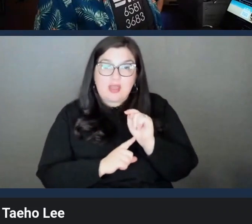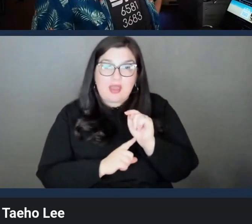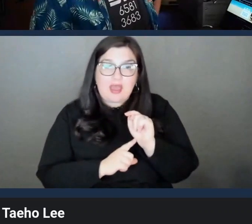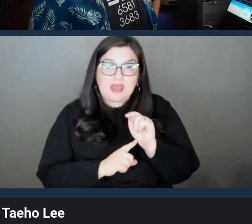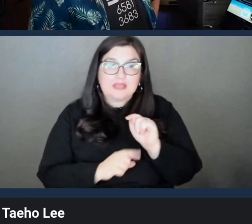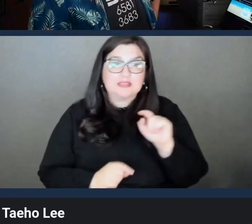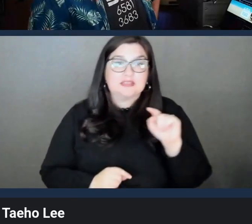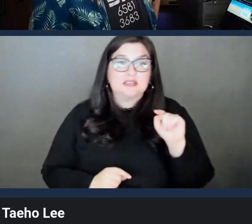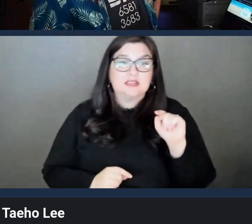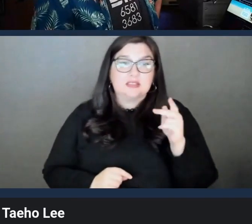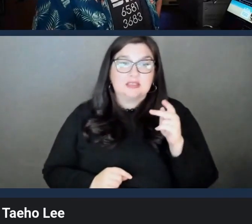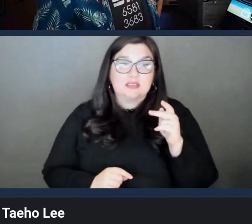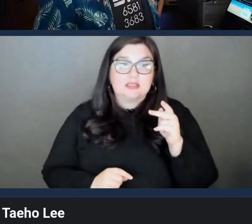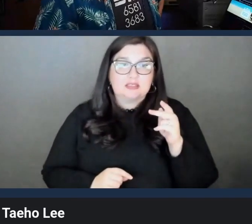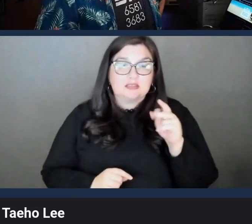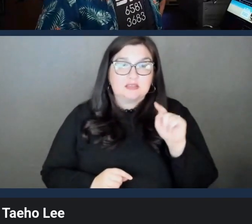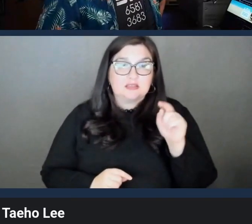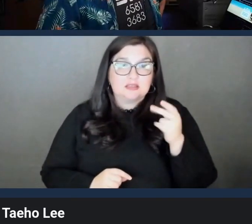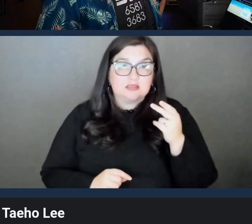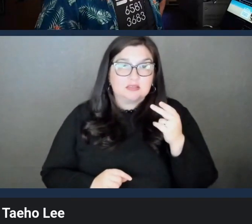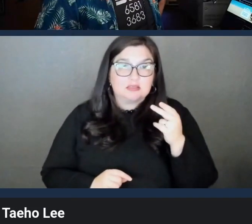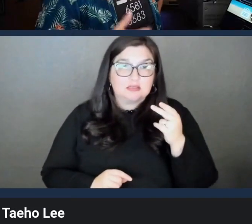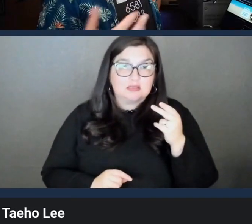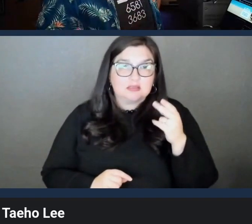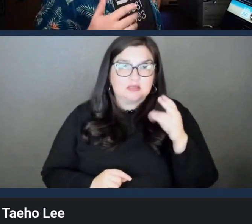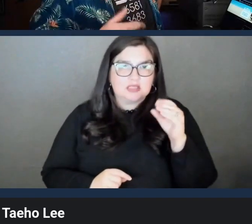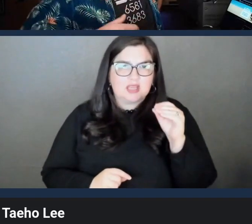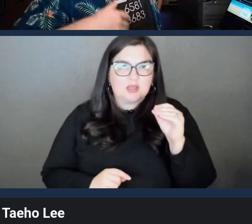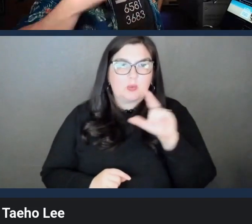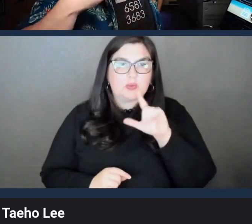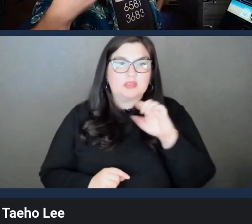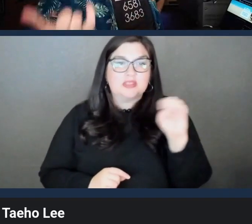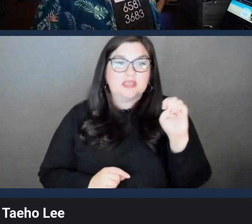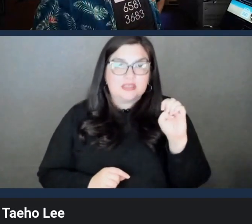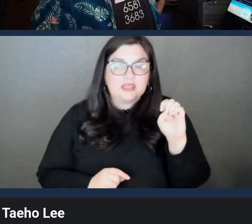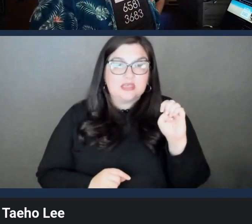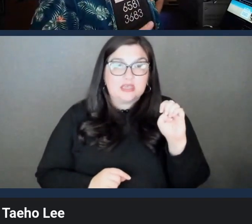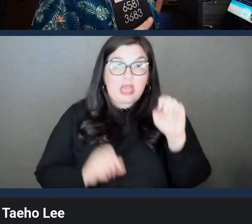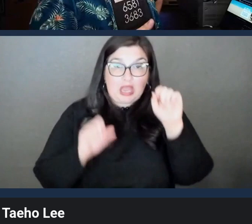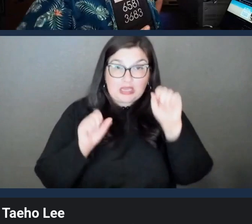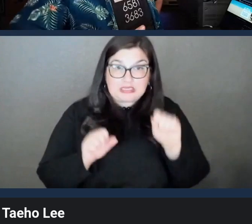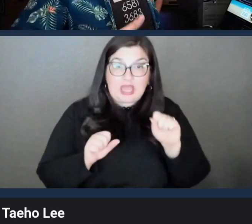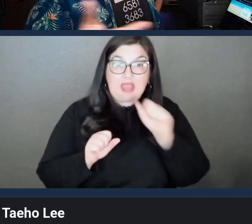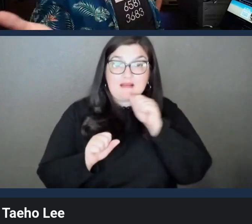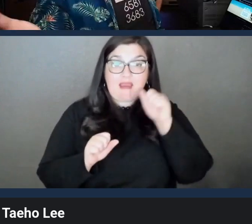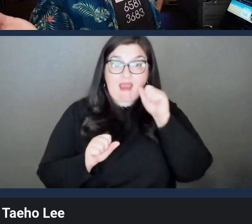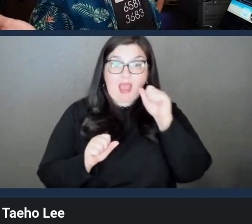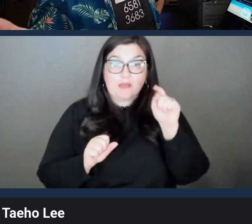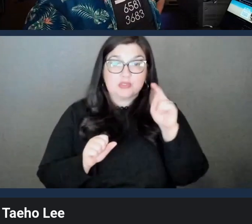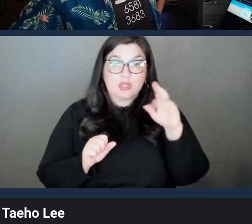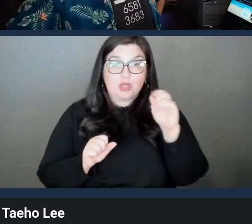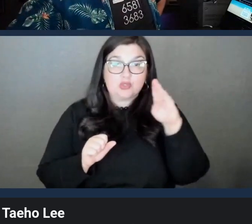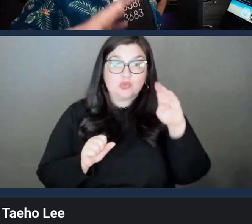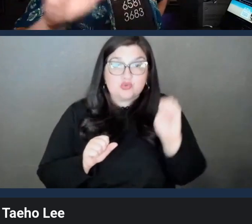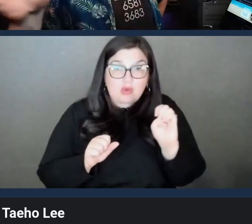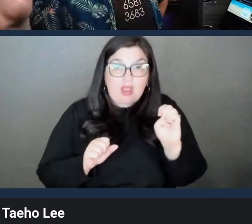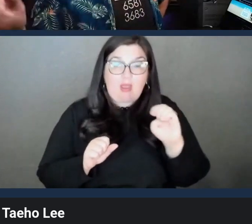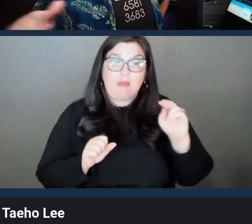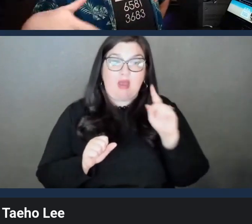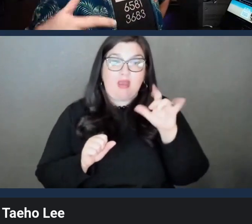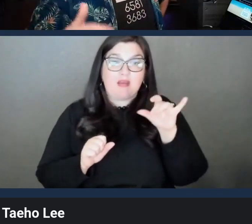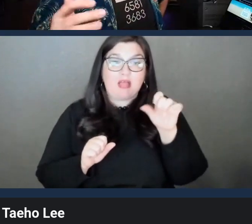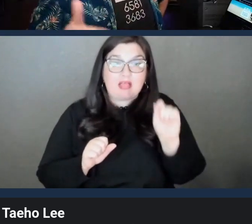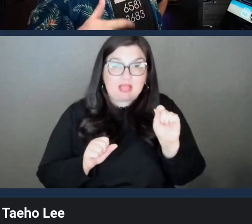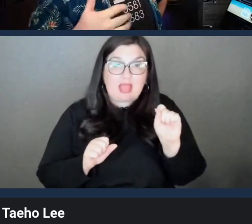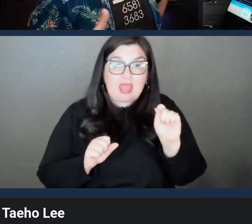asks, can this be also applied to some other sources of data, like not just the phone call, but like your Zoom meetings? They